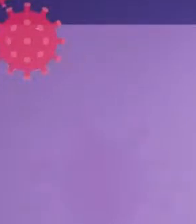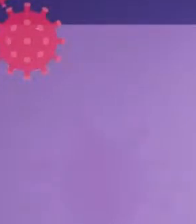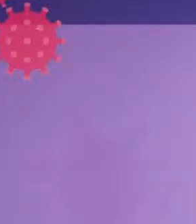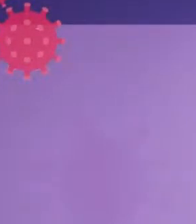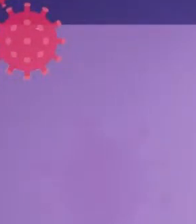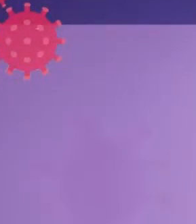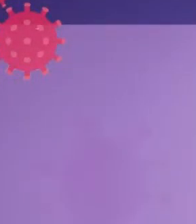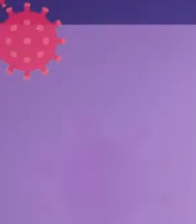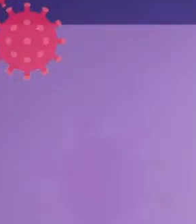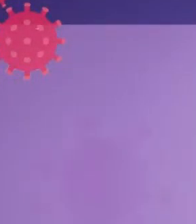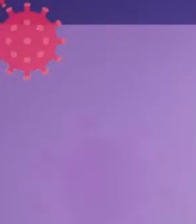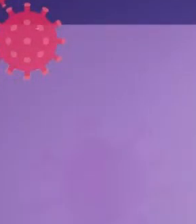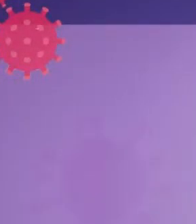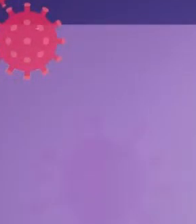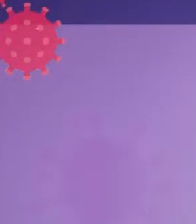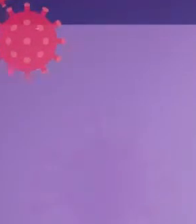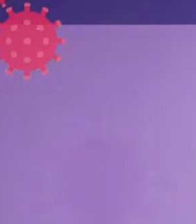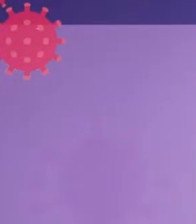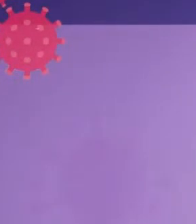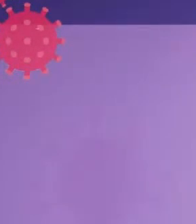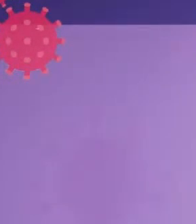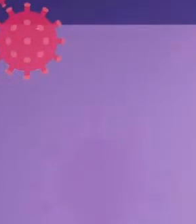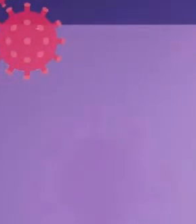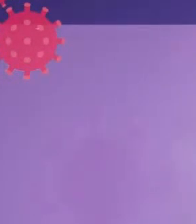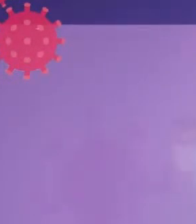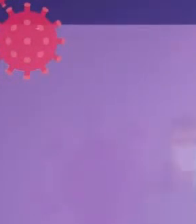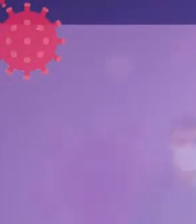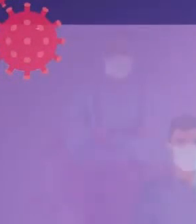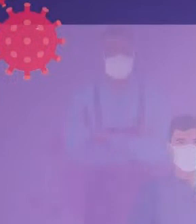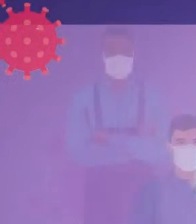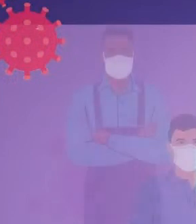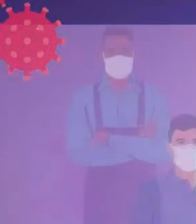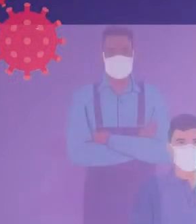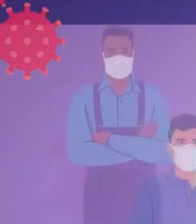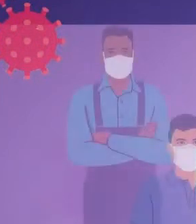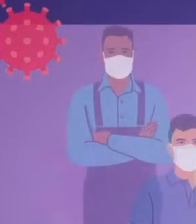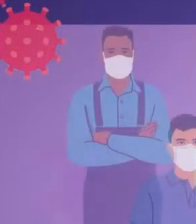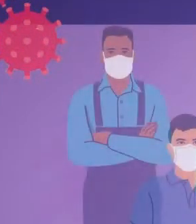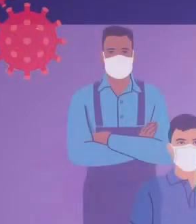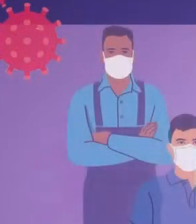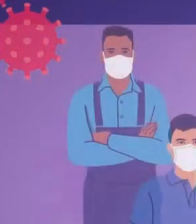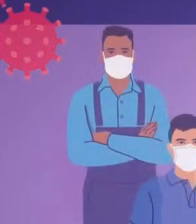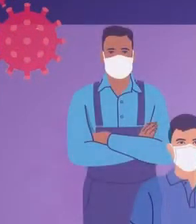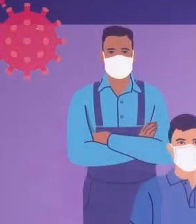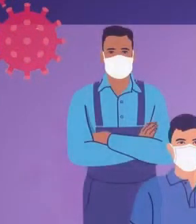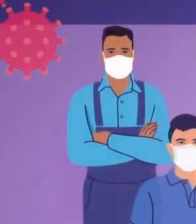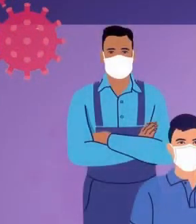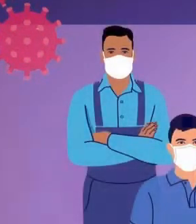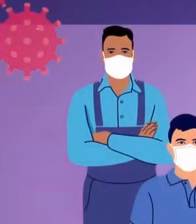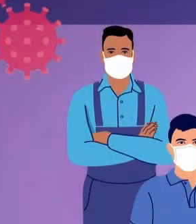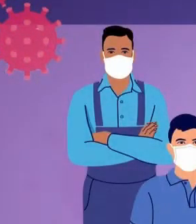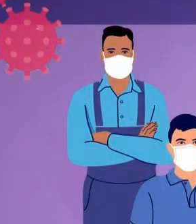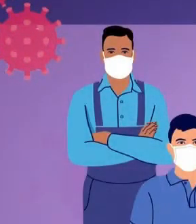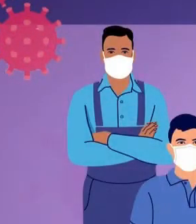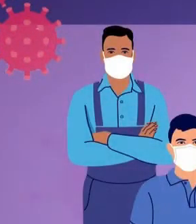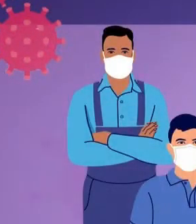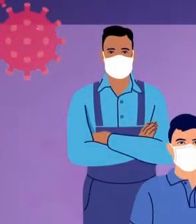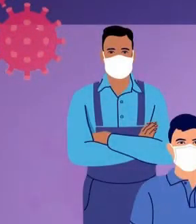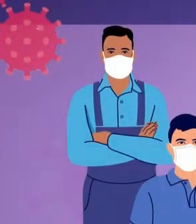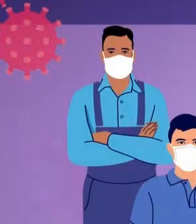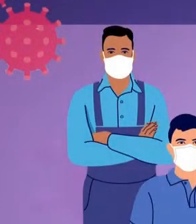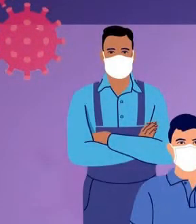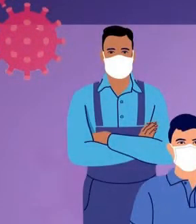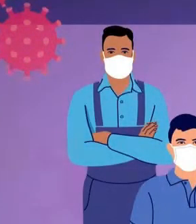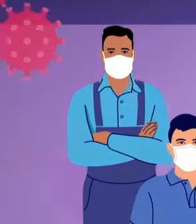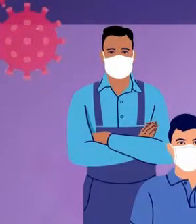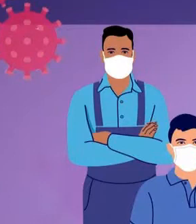message from the Ministry of Health. COVID-19, otherwise known as the novel coronavirus, is changing the way we live, work, and do